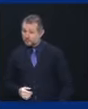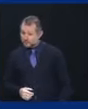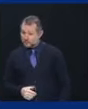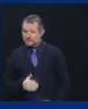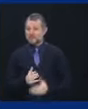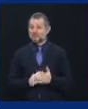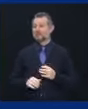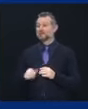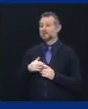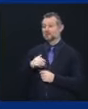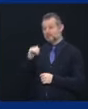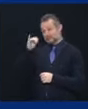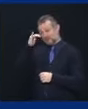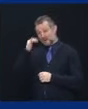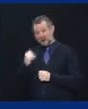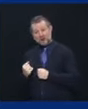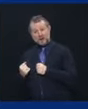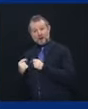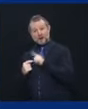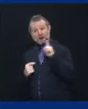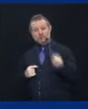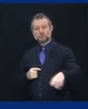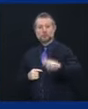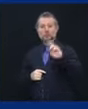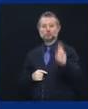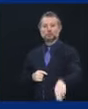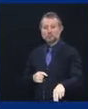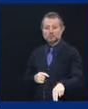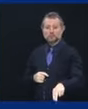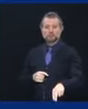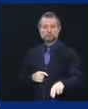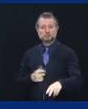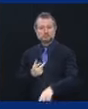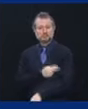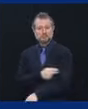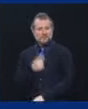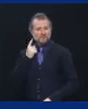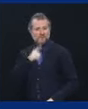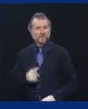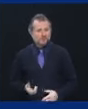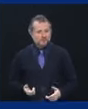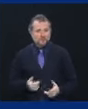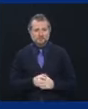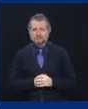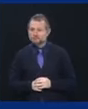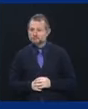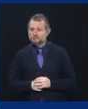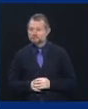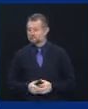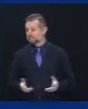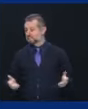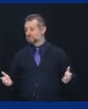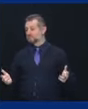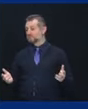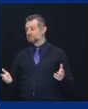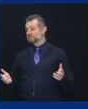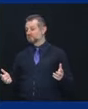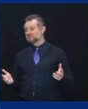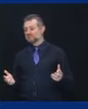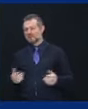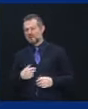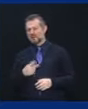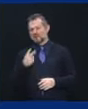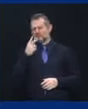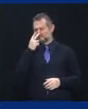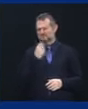area who go to Rochester to get vaccines. I don't believe there